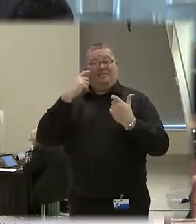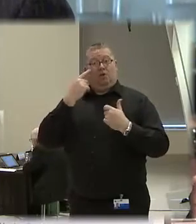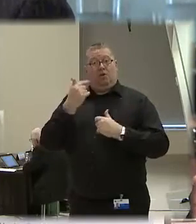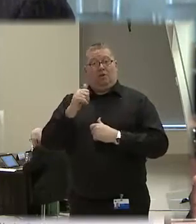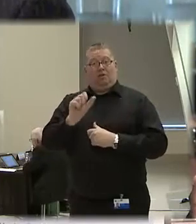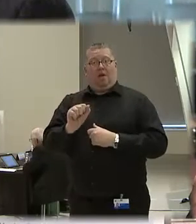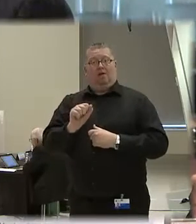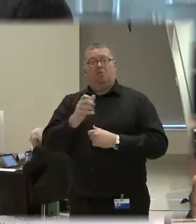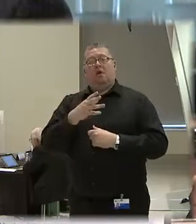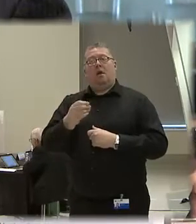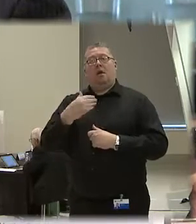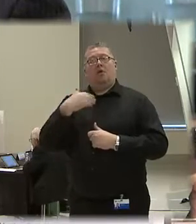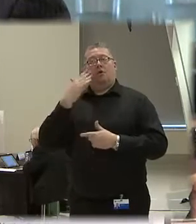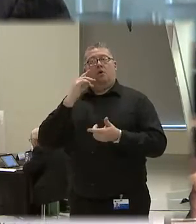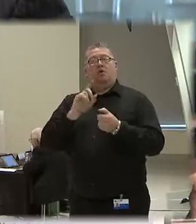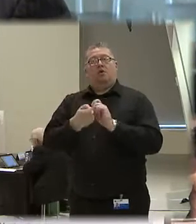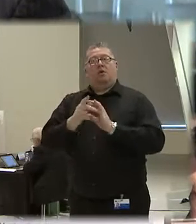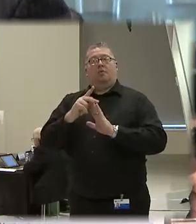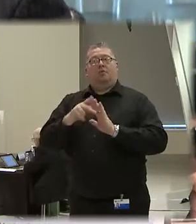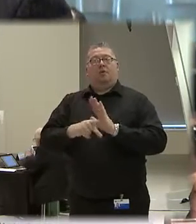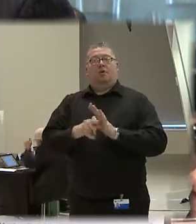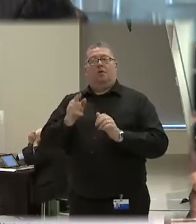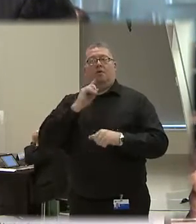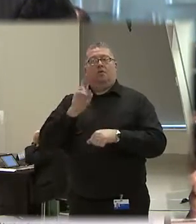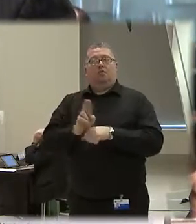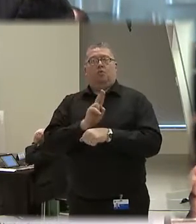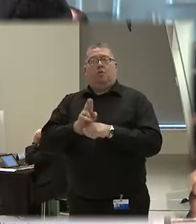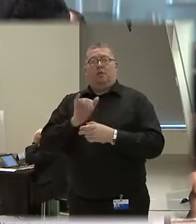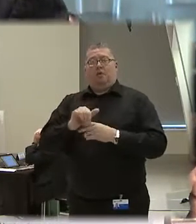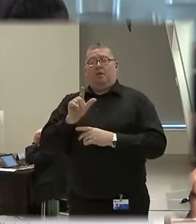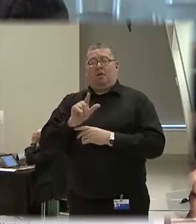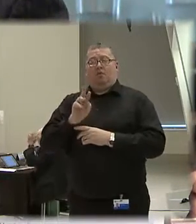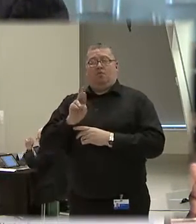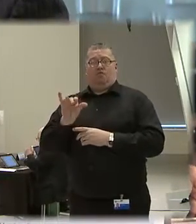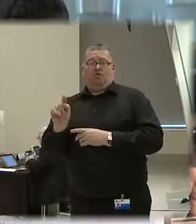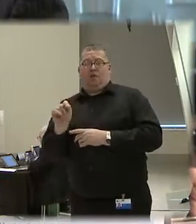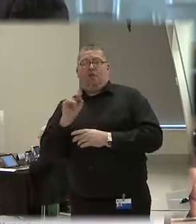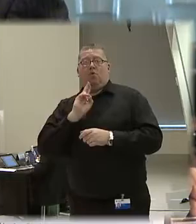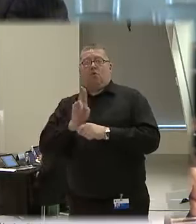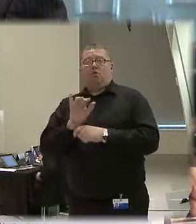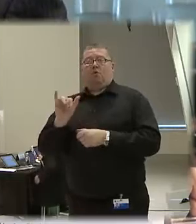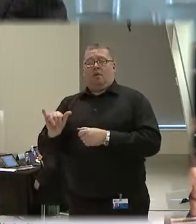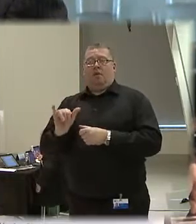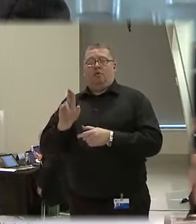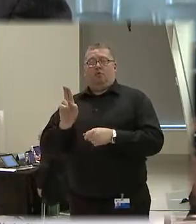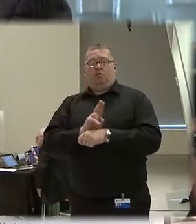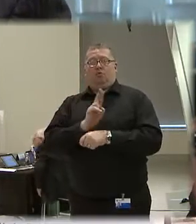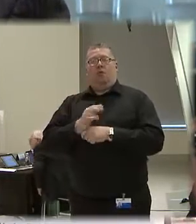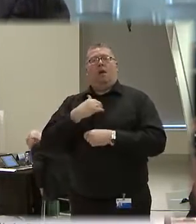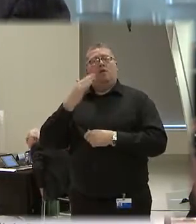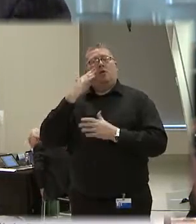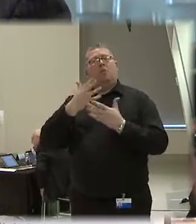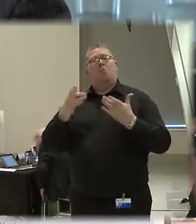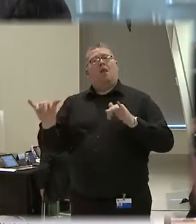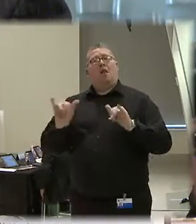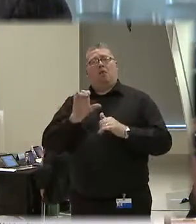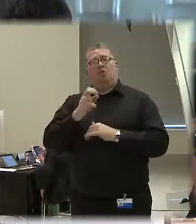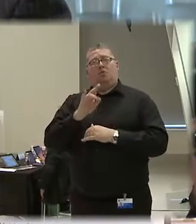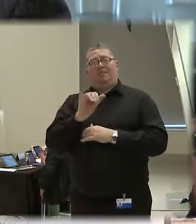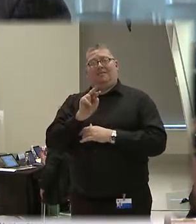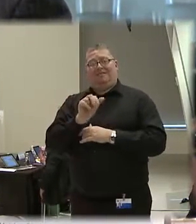and I also changed the policy regarding the use of the LRAD, that only I could authorize its use. And much like Kristina